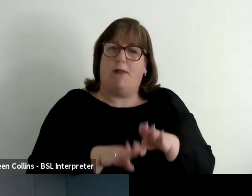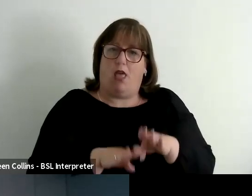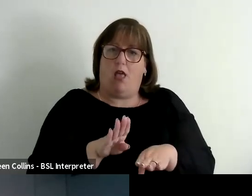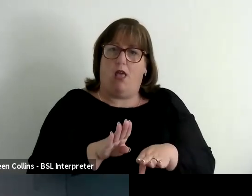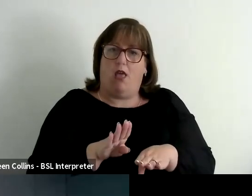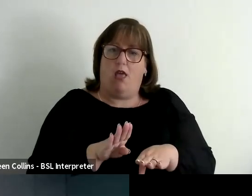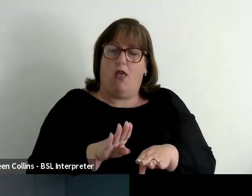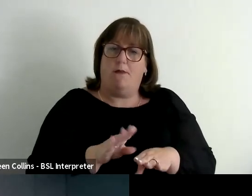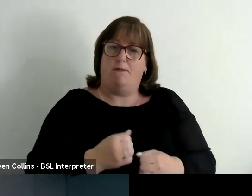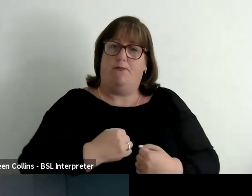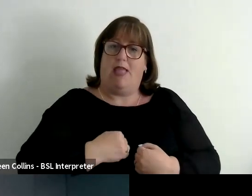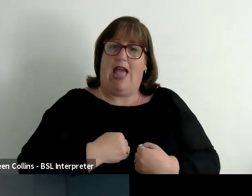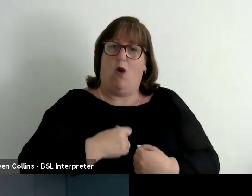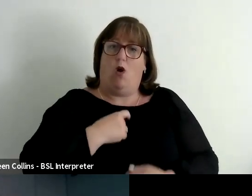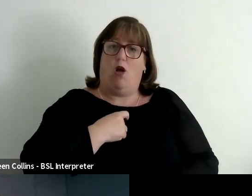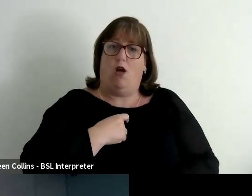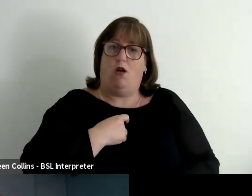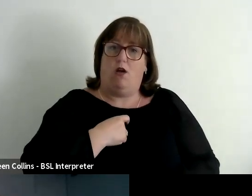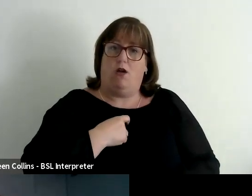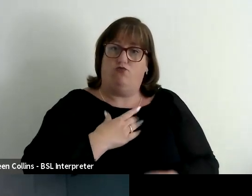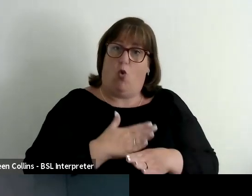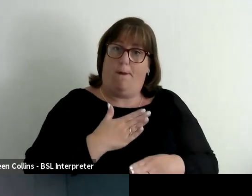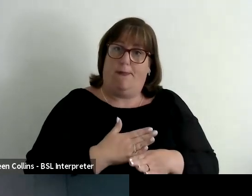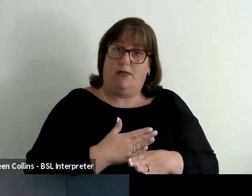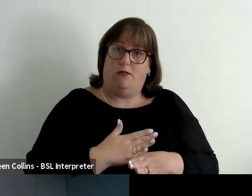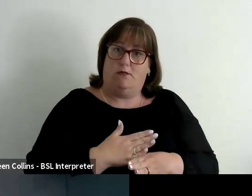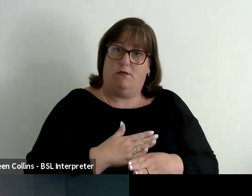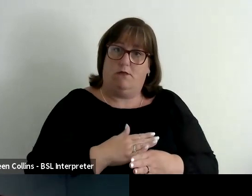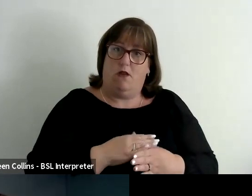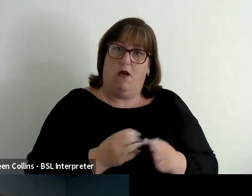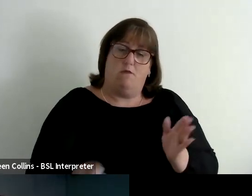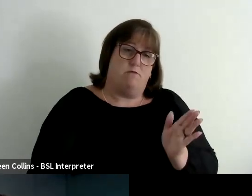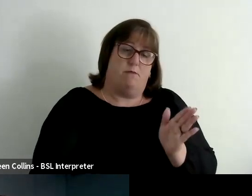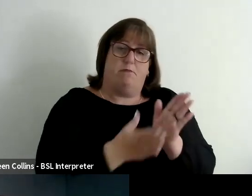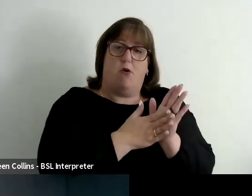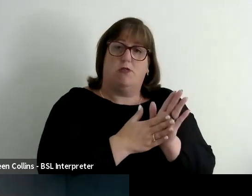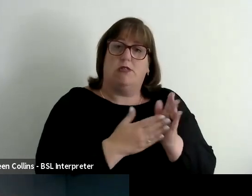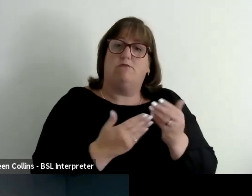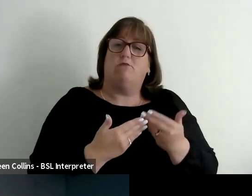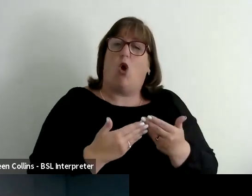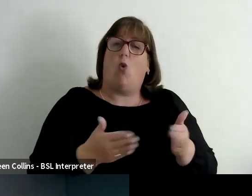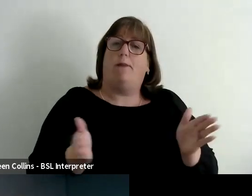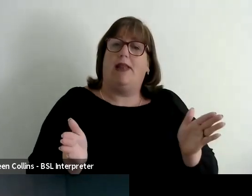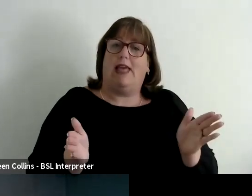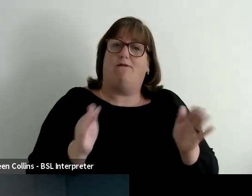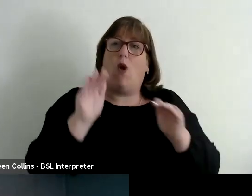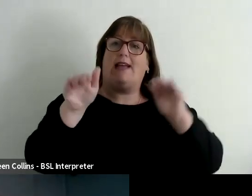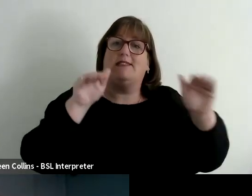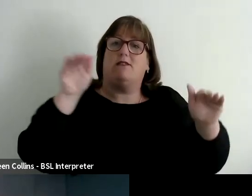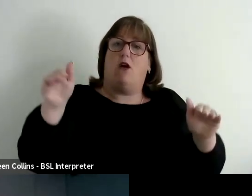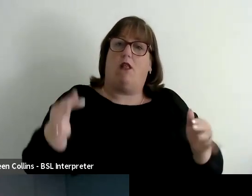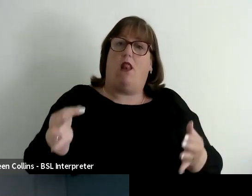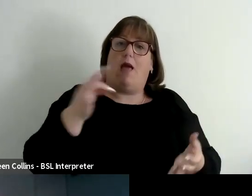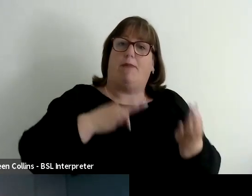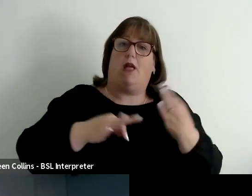the vast majority of our roles are posted openly for external applicants. There will be a small number that we do for